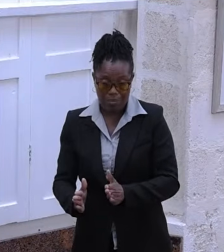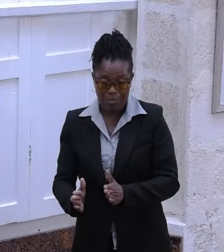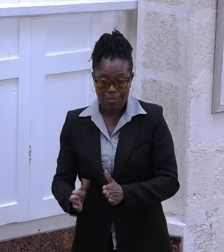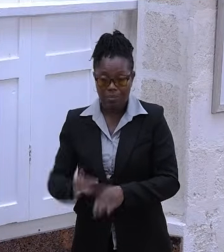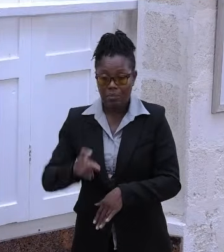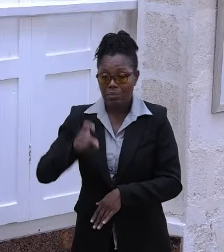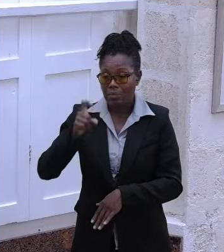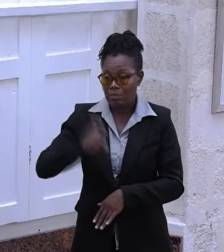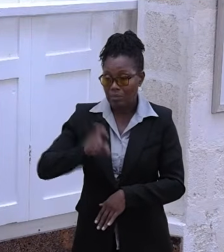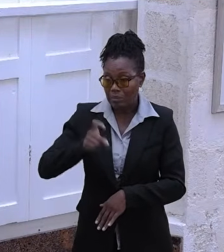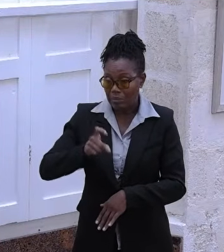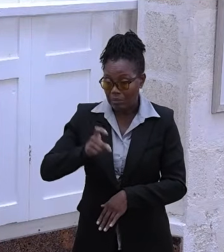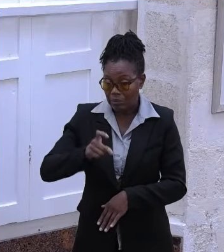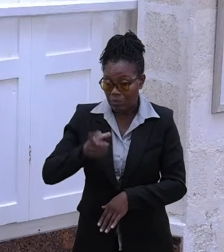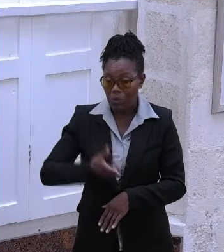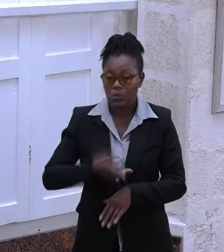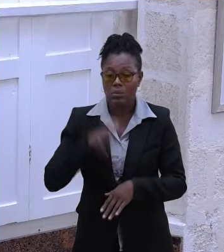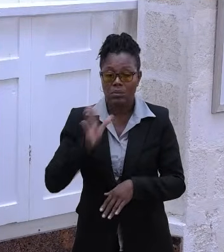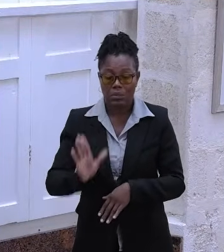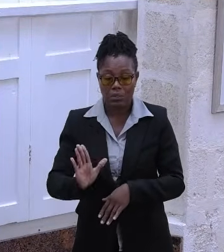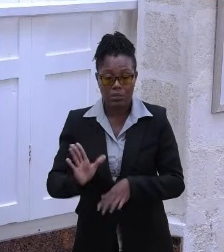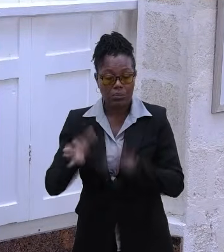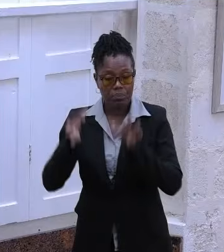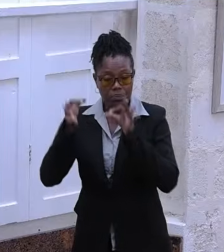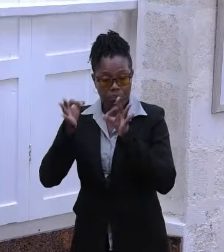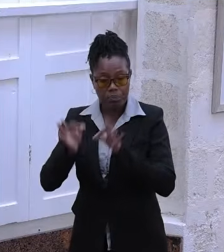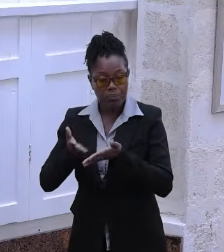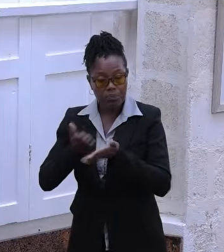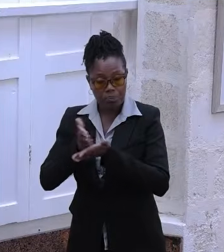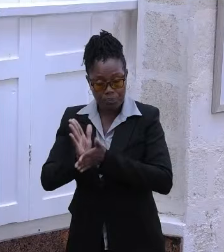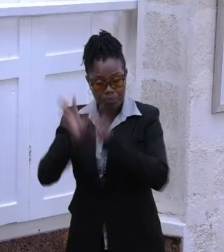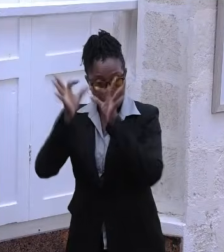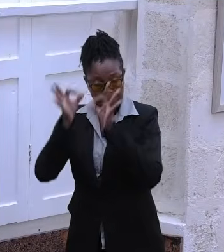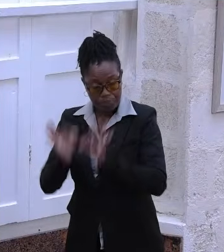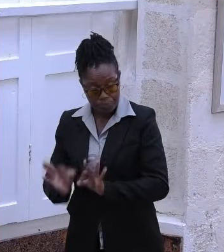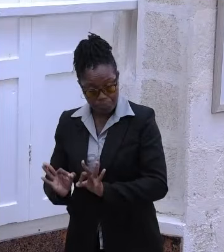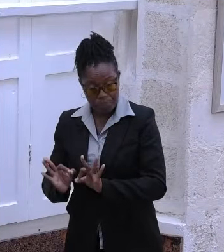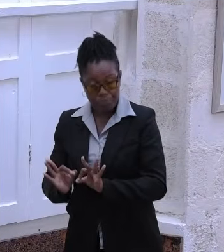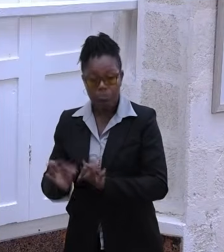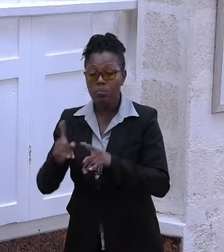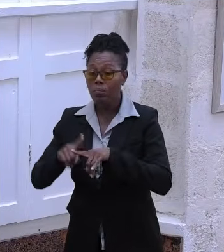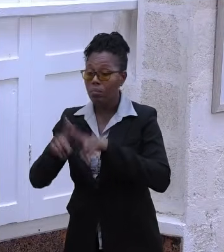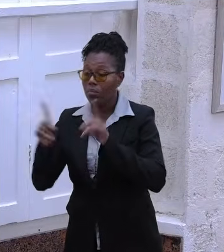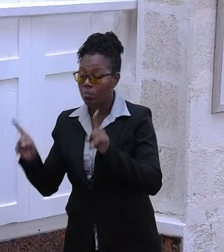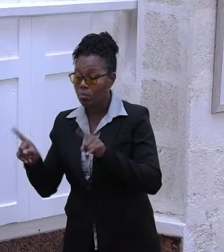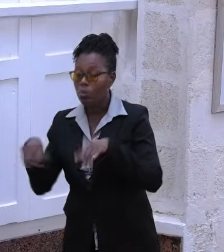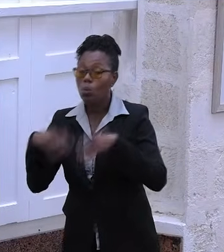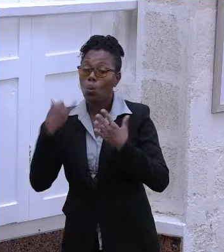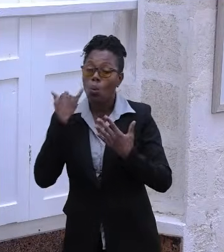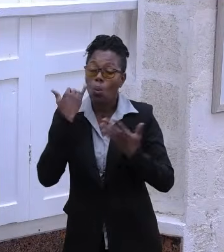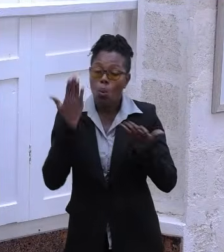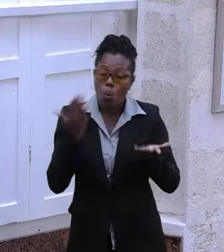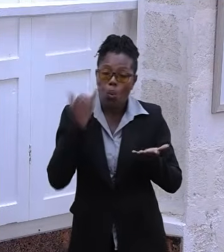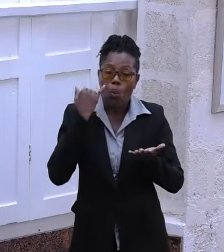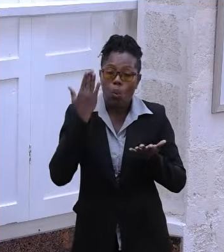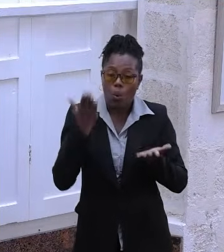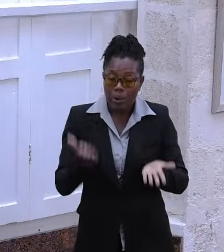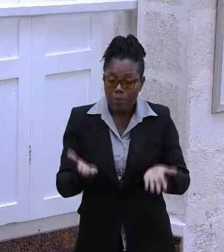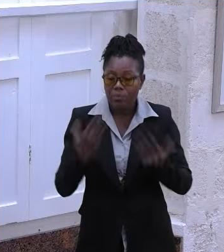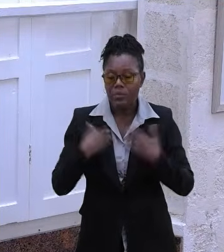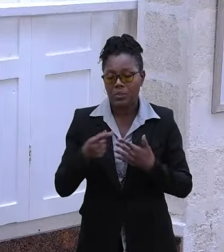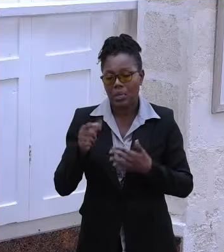should have exercised his discretion differently or whether he was correct to withhold